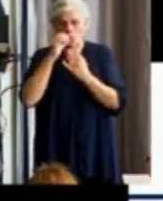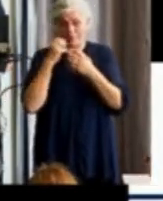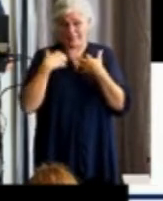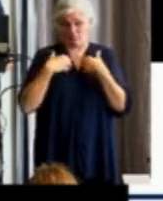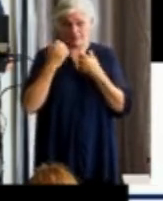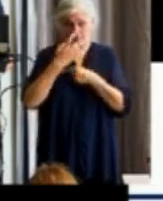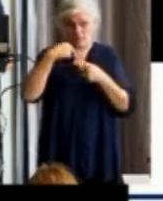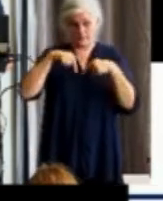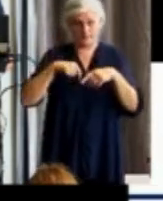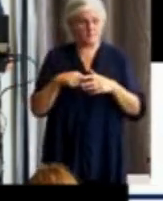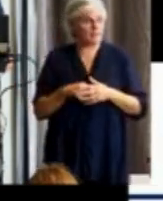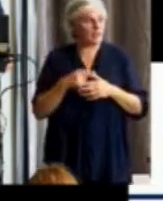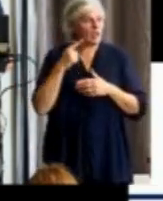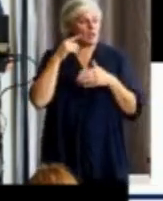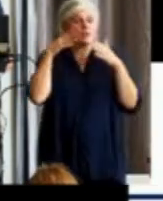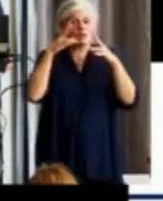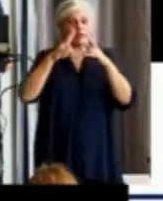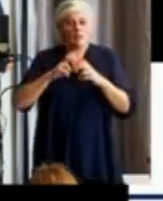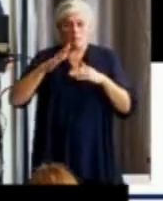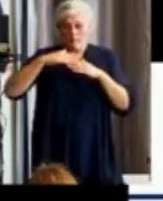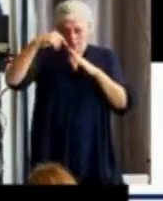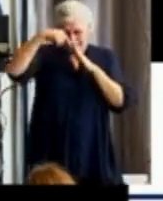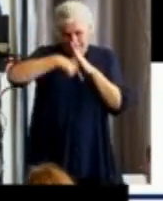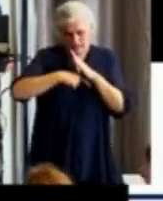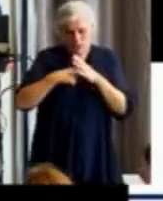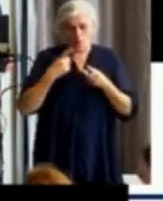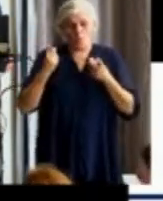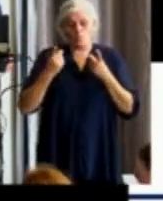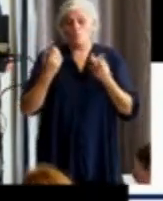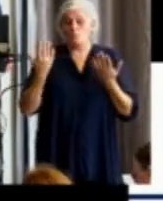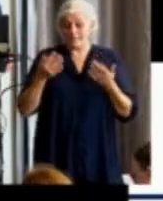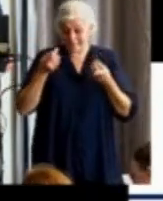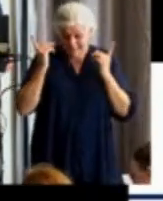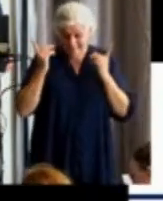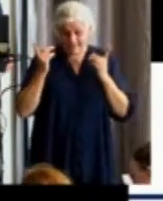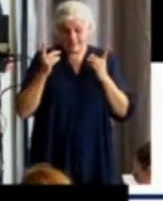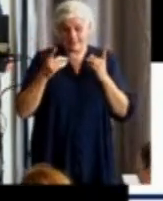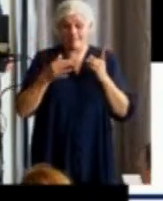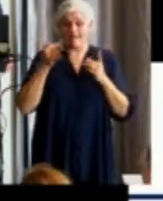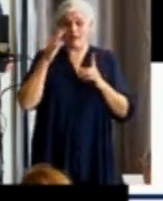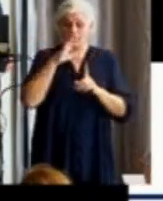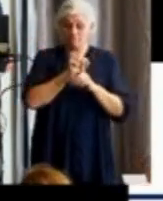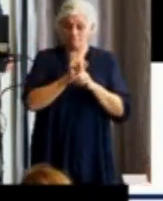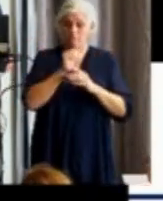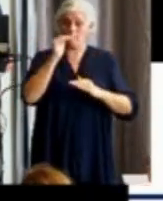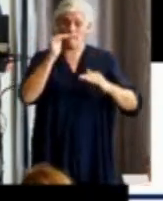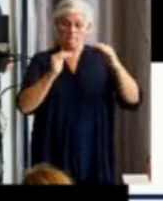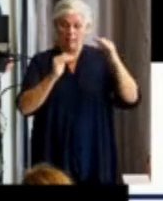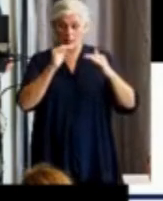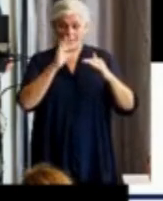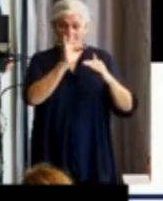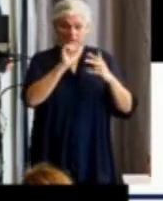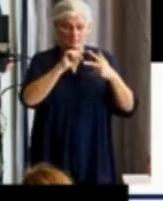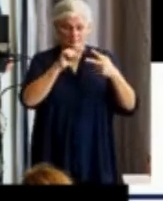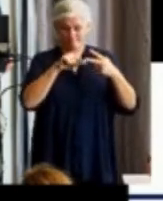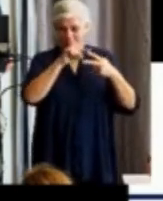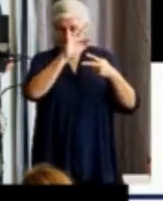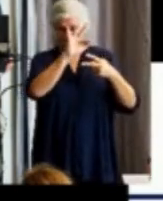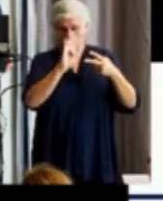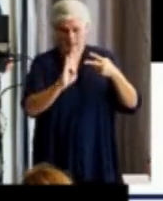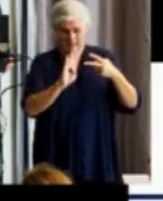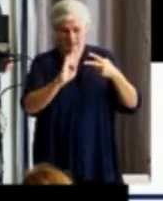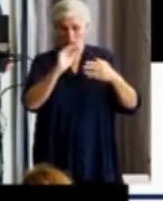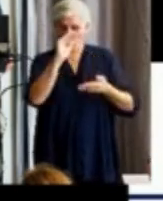interesting. So we looked into it a little bit more. So we do find that there's this balance of Firmicutes and Bacteroidetes is